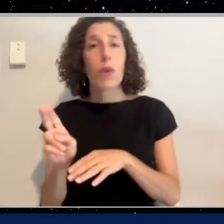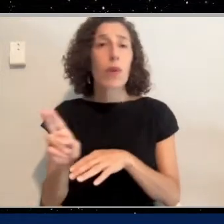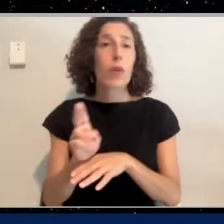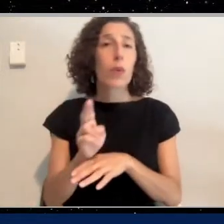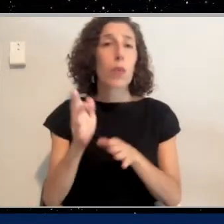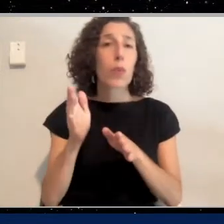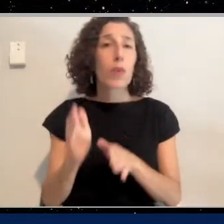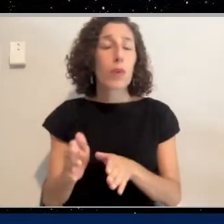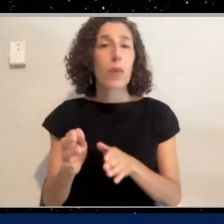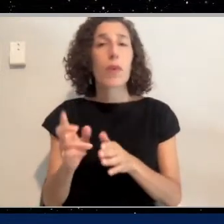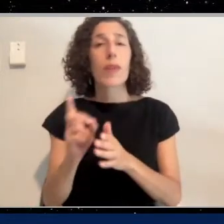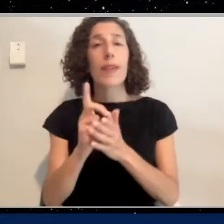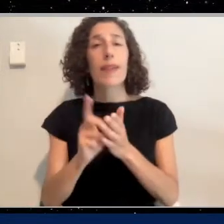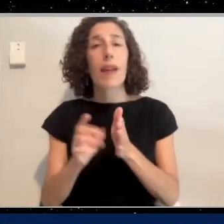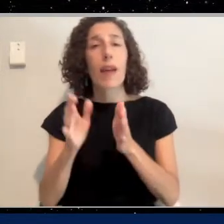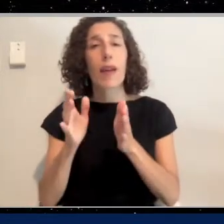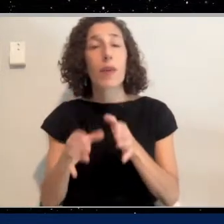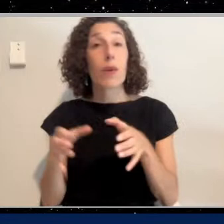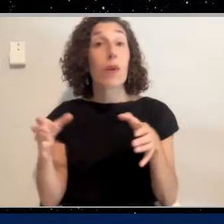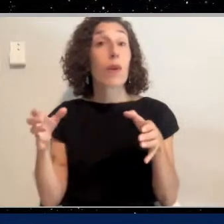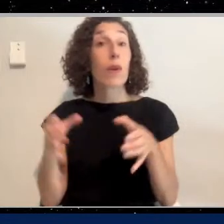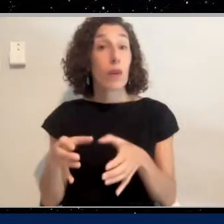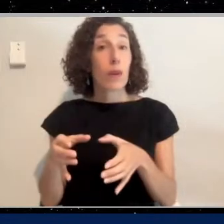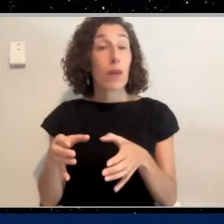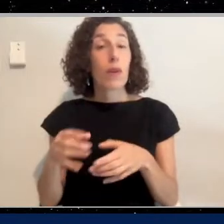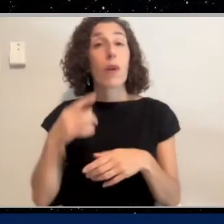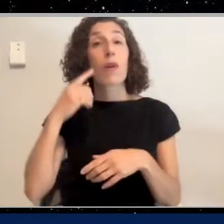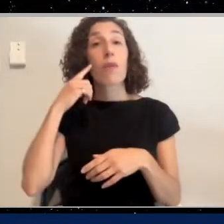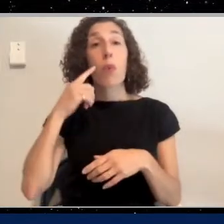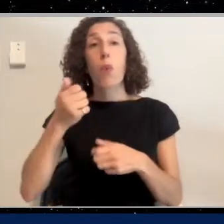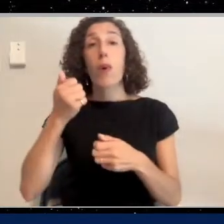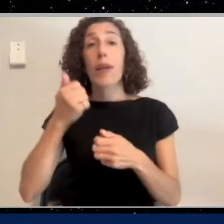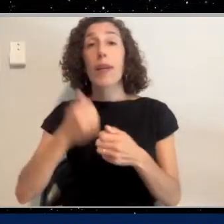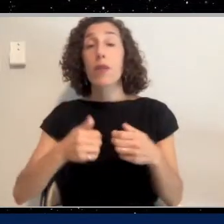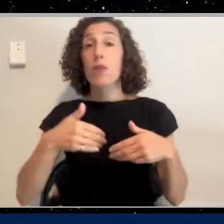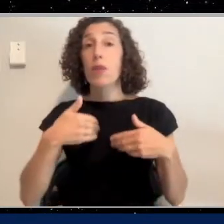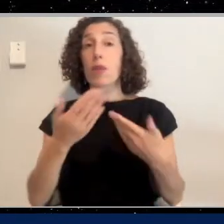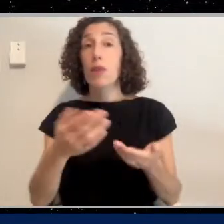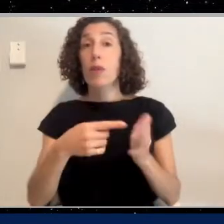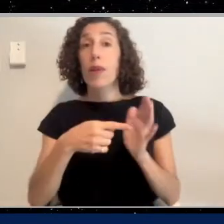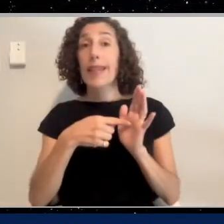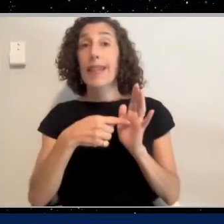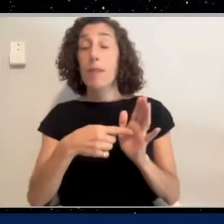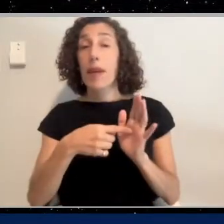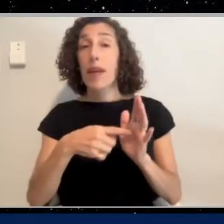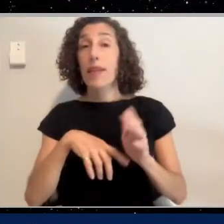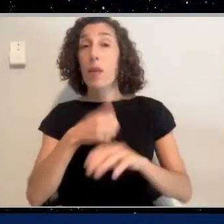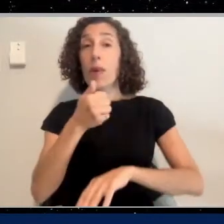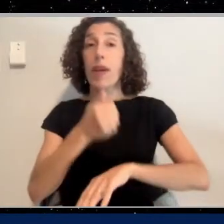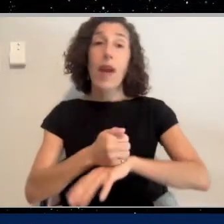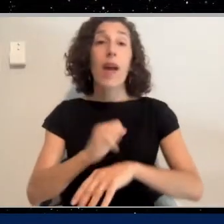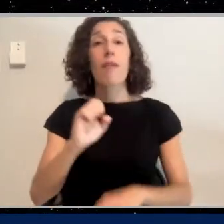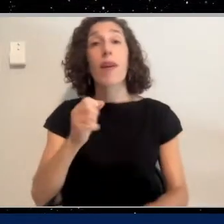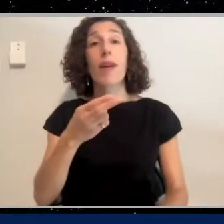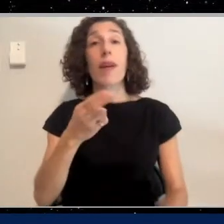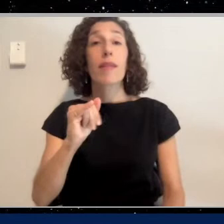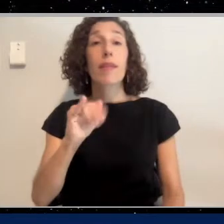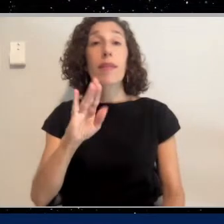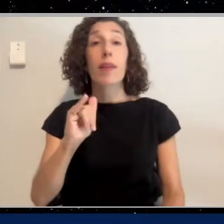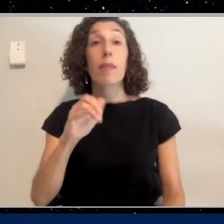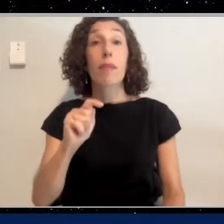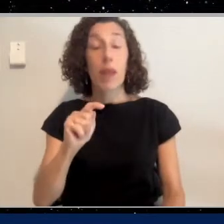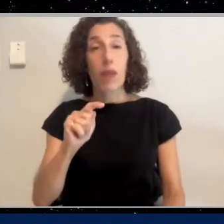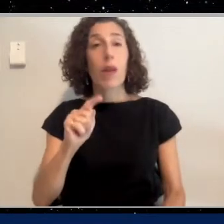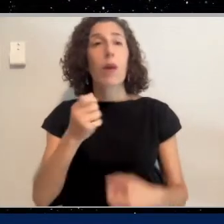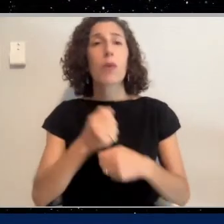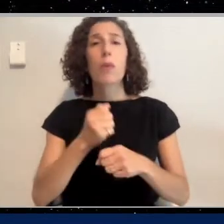council, in order to test and prototype our new exhibits that we have at Intrepid. In the past,